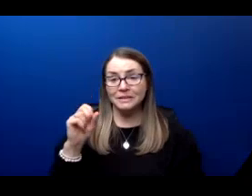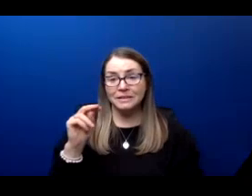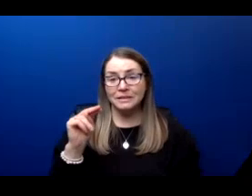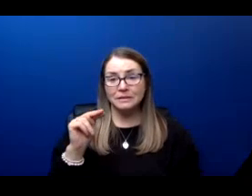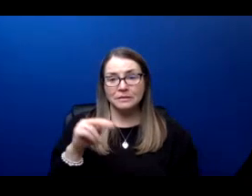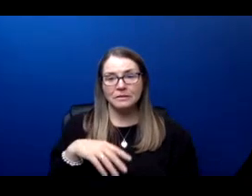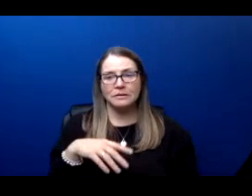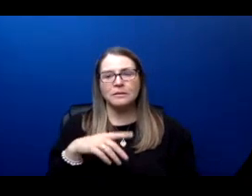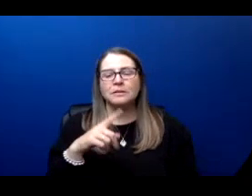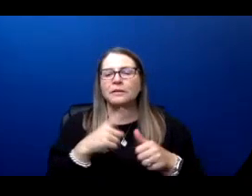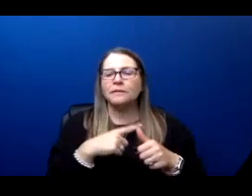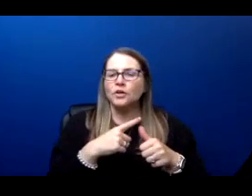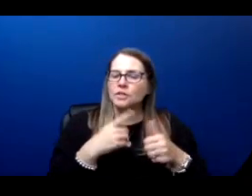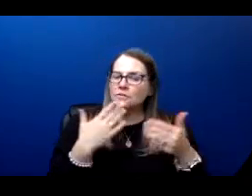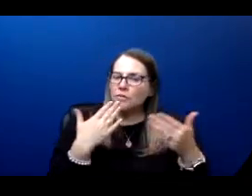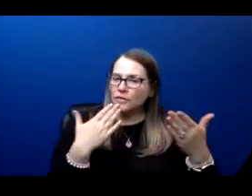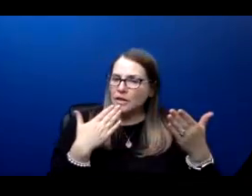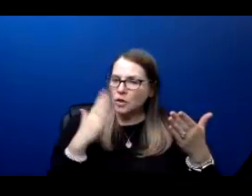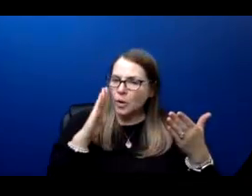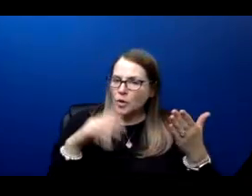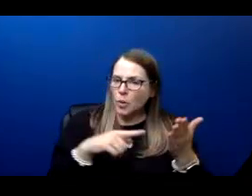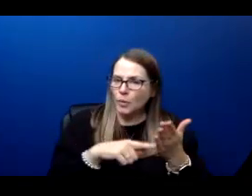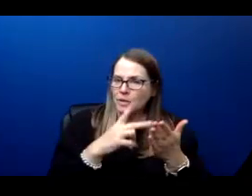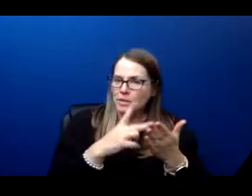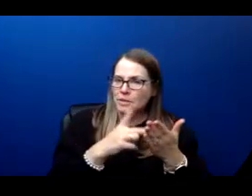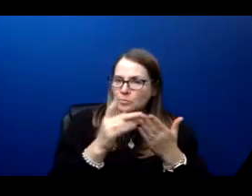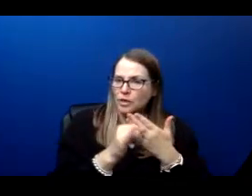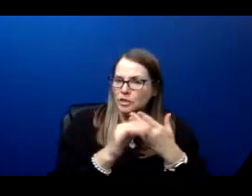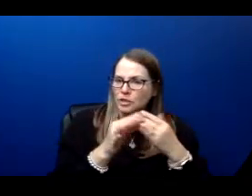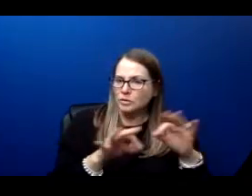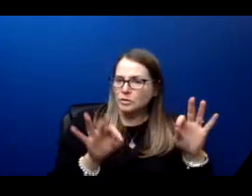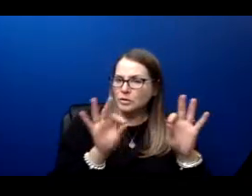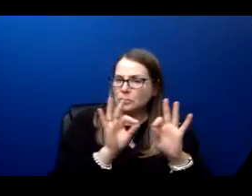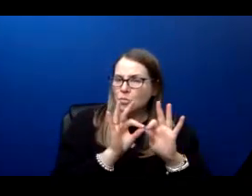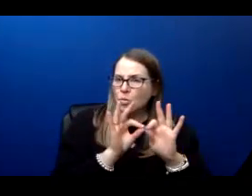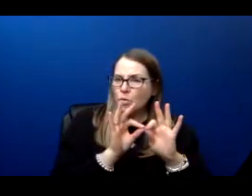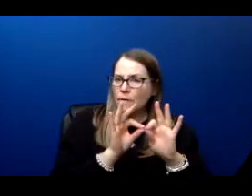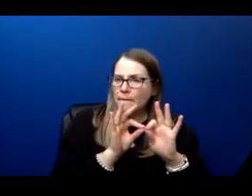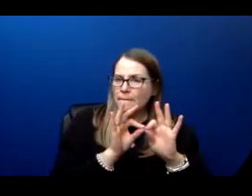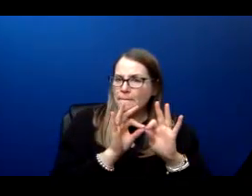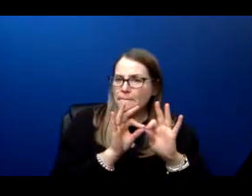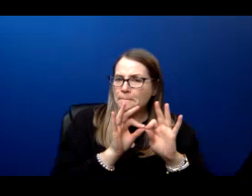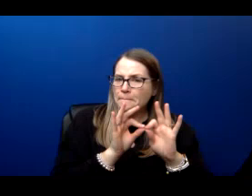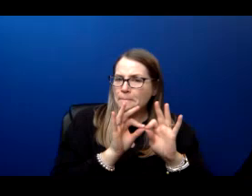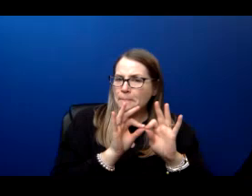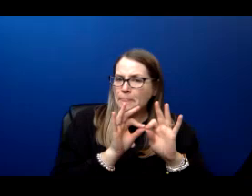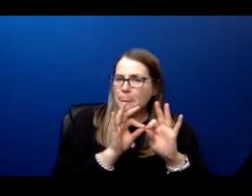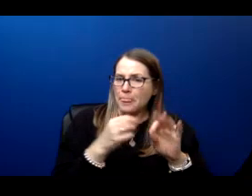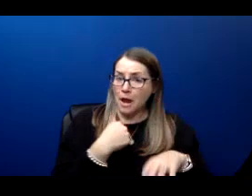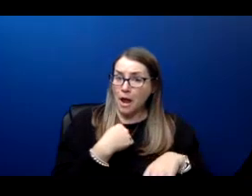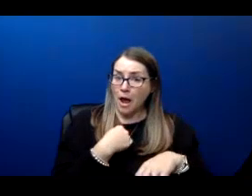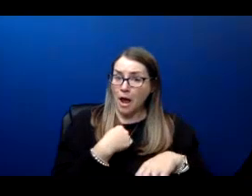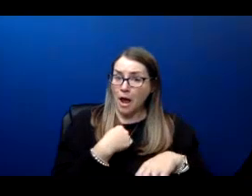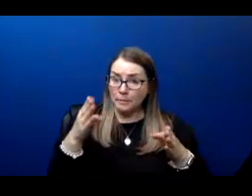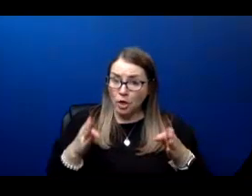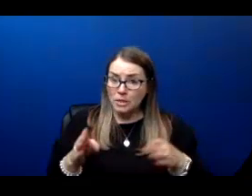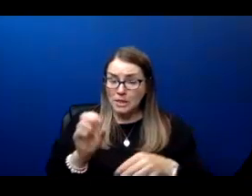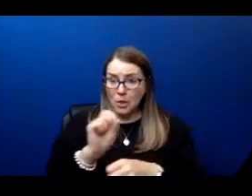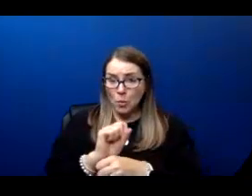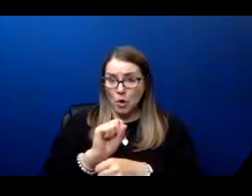First of all, thank you, Evelyn. I know this project is very, very timely and very, very important. And being someone that actually works in